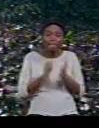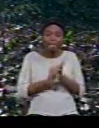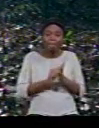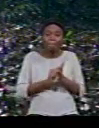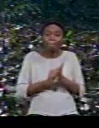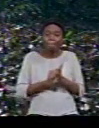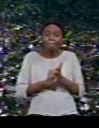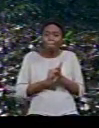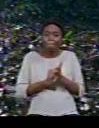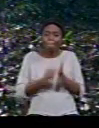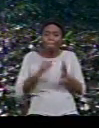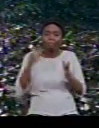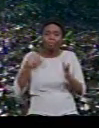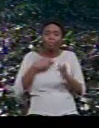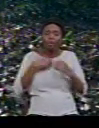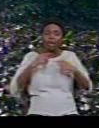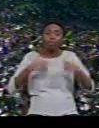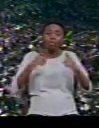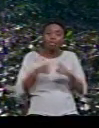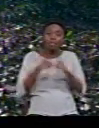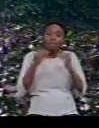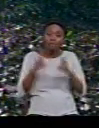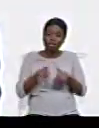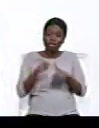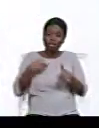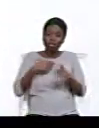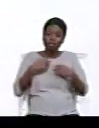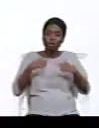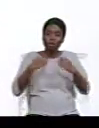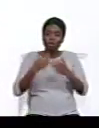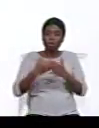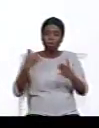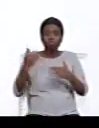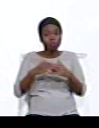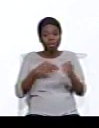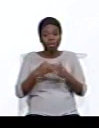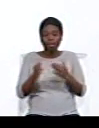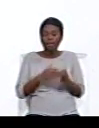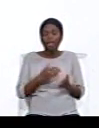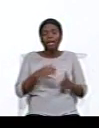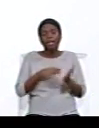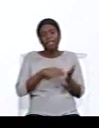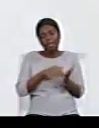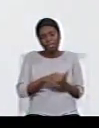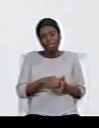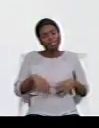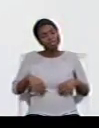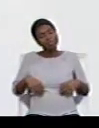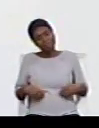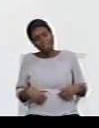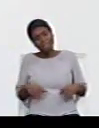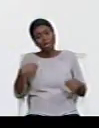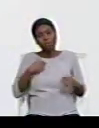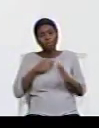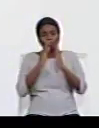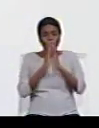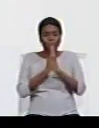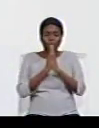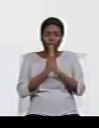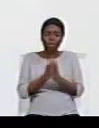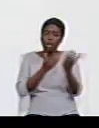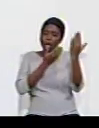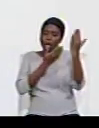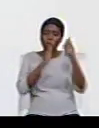has gone before. And therefore, whatever tiredness and whatever weariness, I'm going to pray and wait on the Lord so that